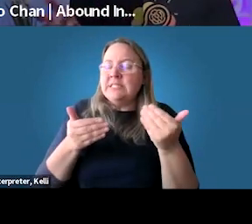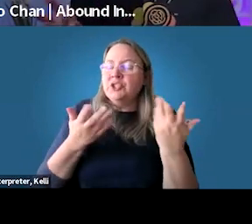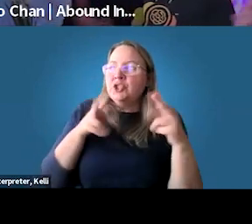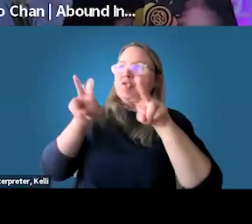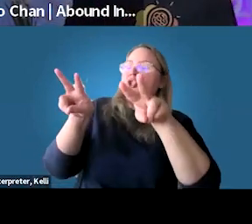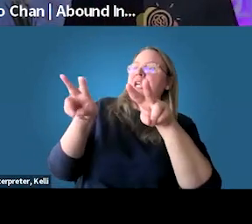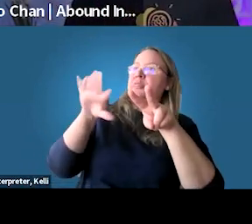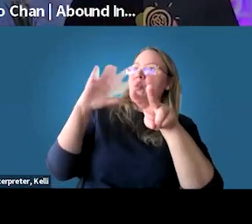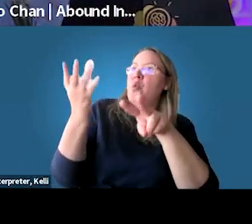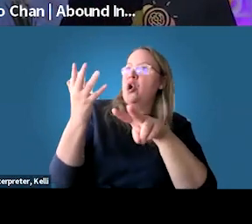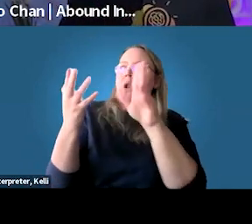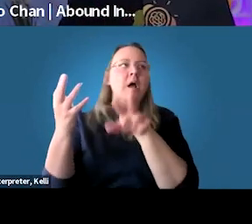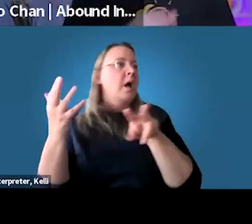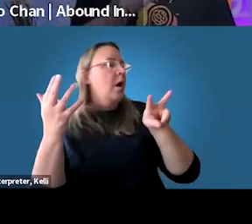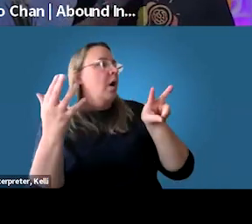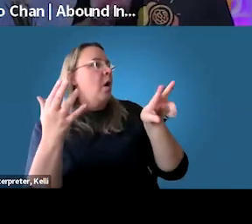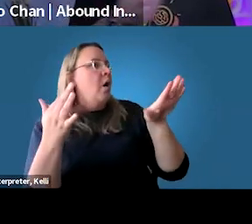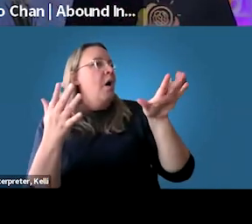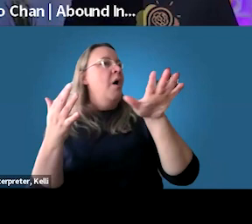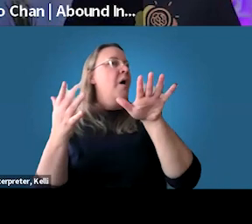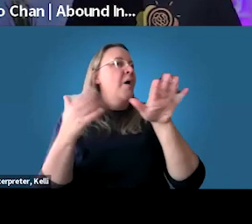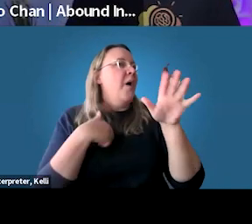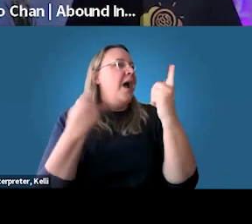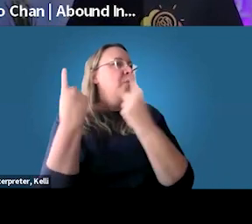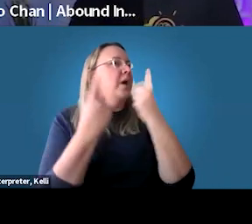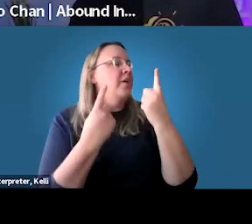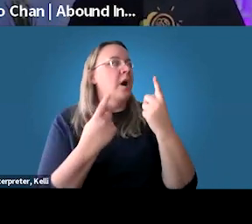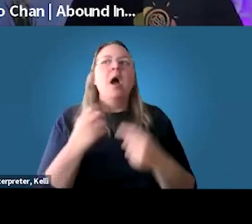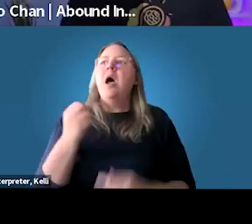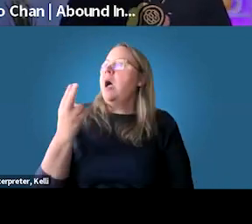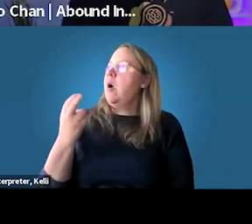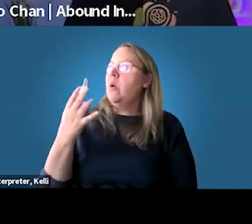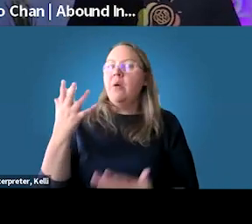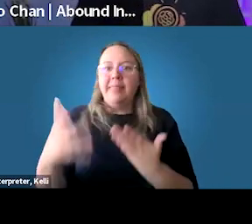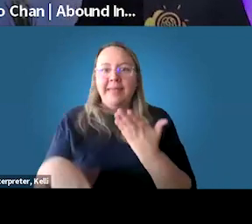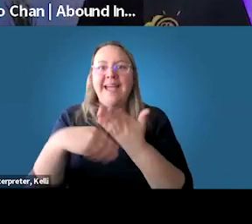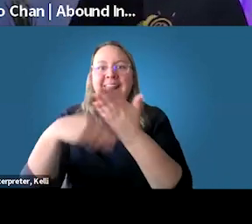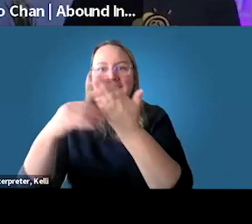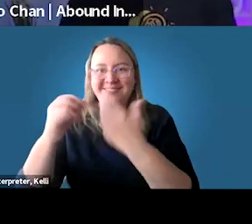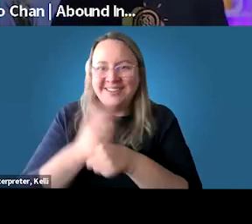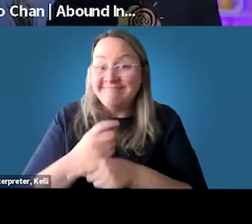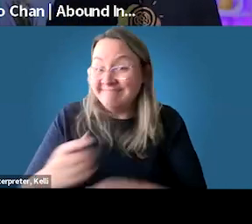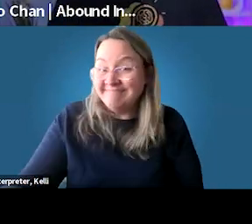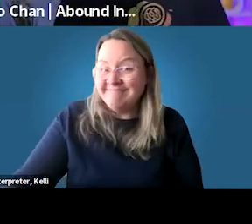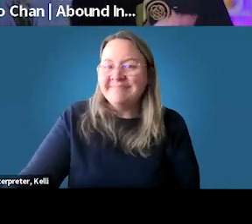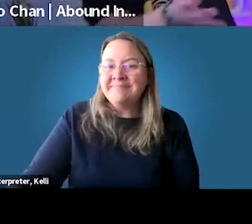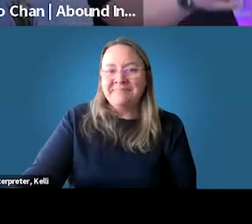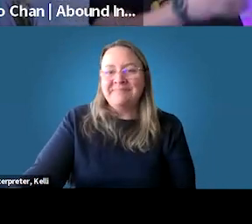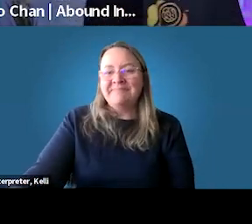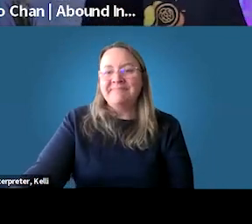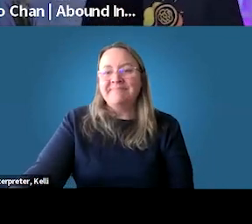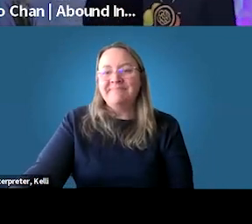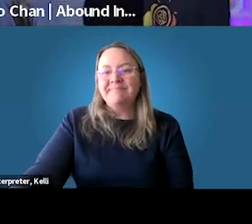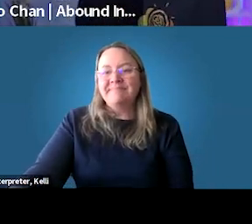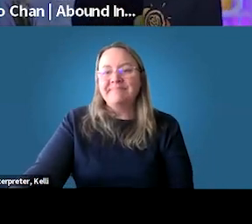like, oh, I wonder about this, right? And that invites others to join in the I wonders. Okay. So any